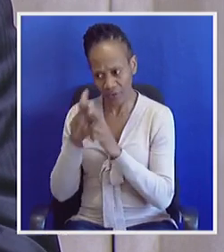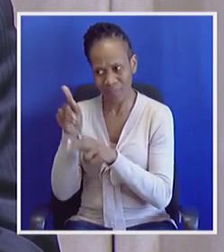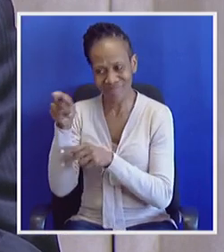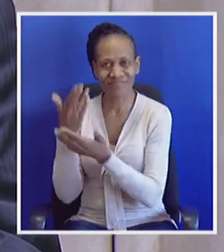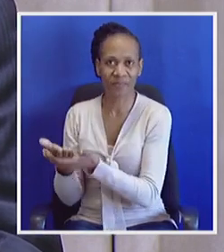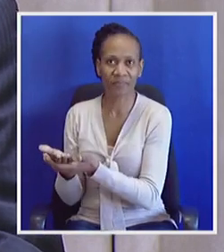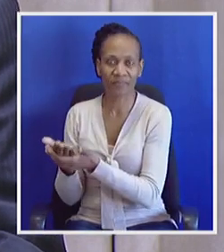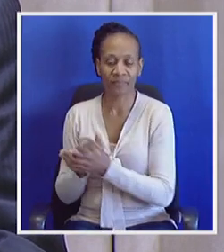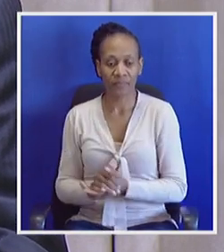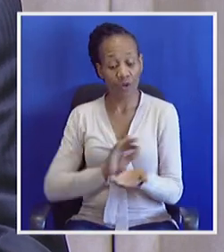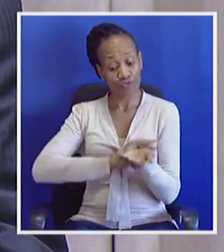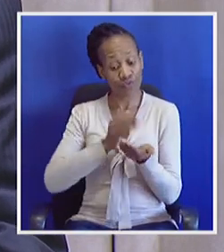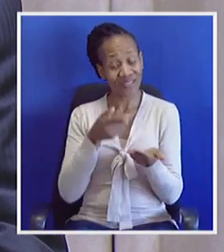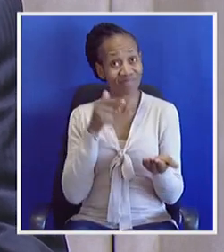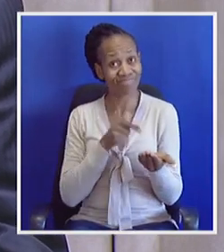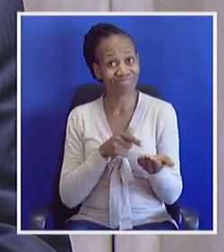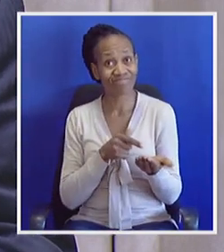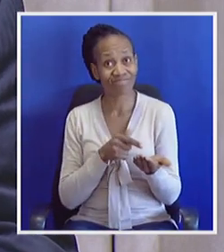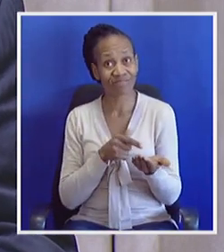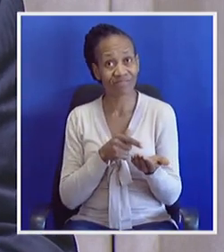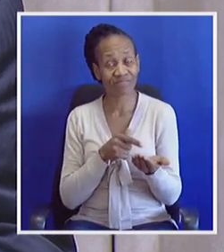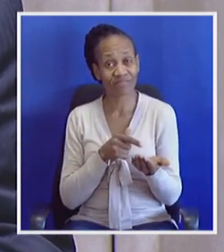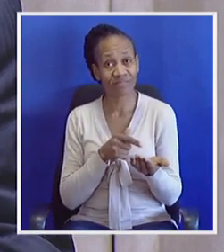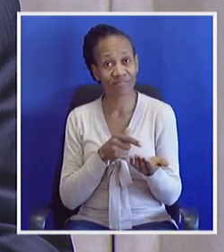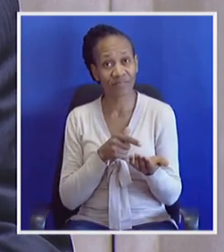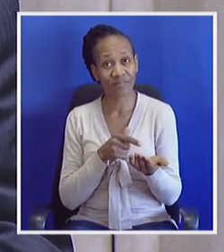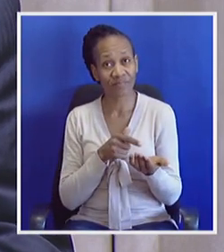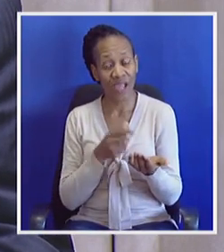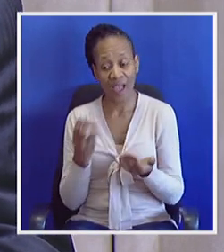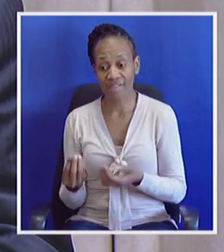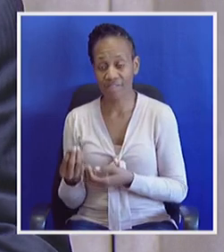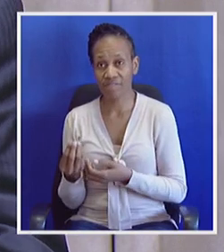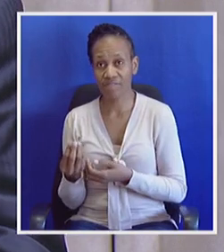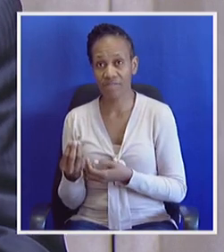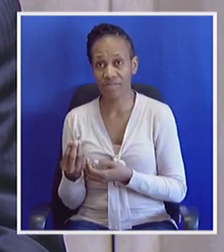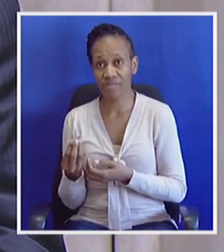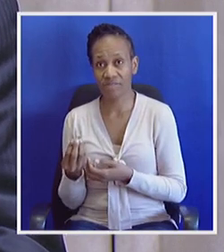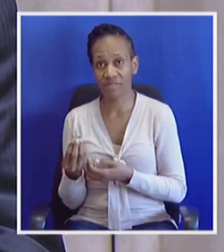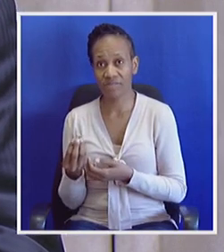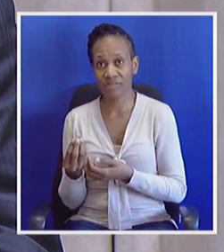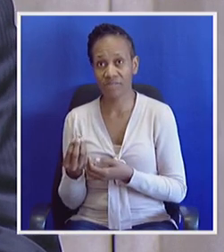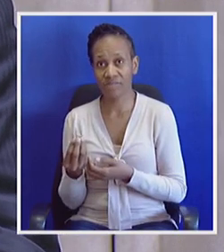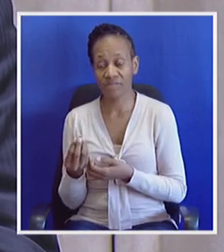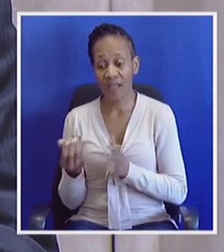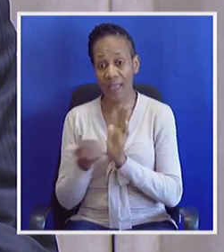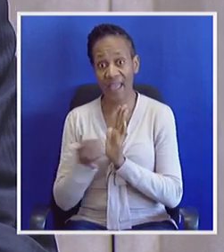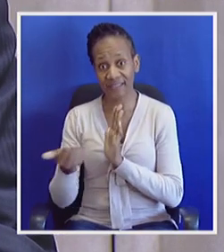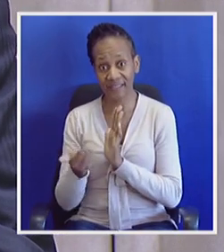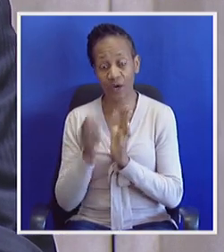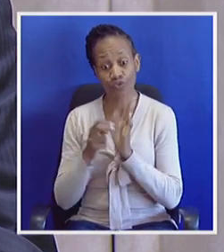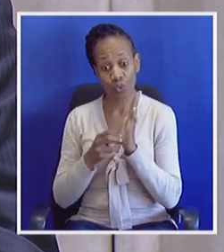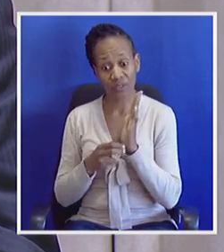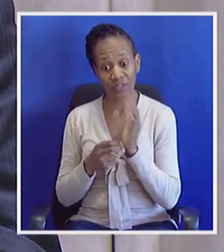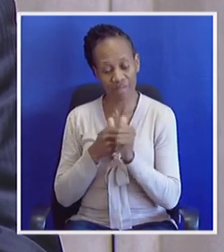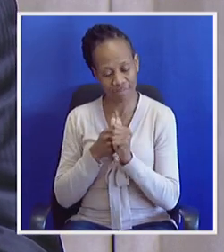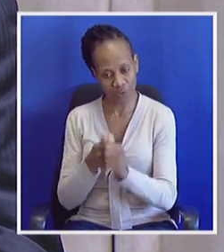The trust deed, supported by the Trust Property Control Act,